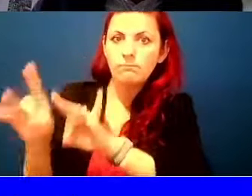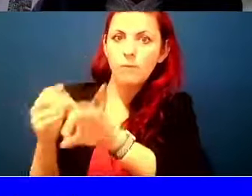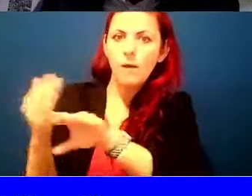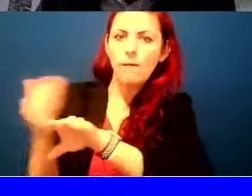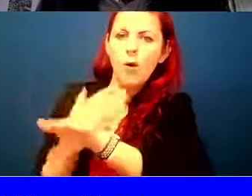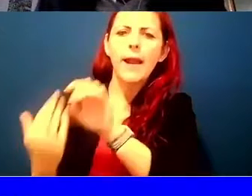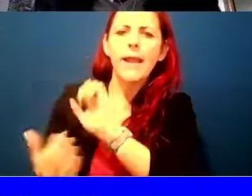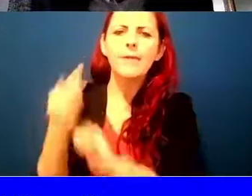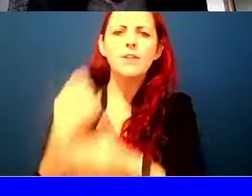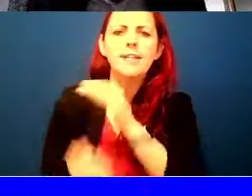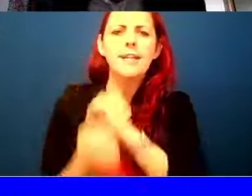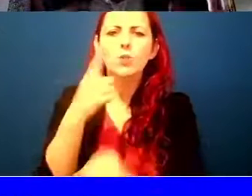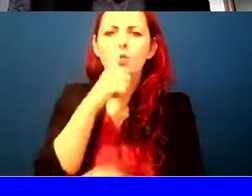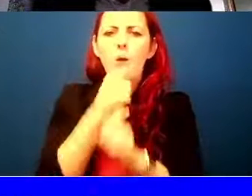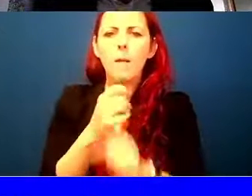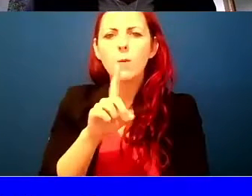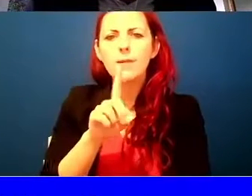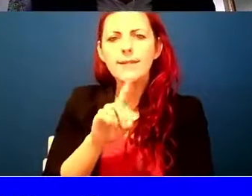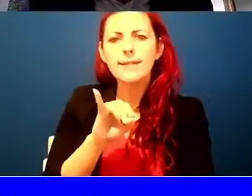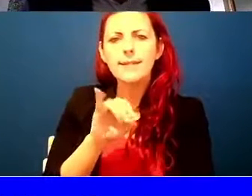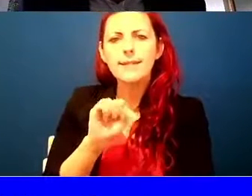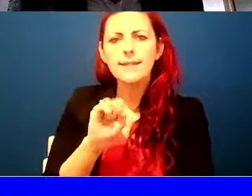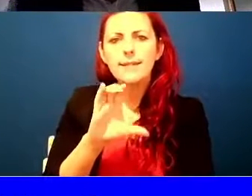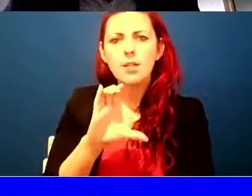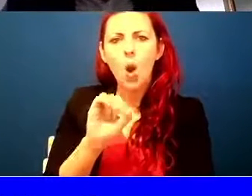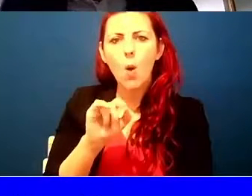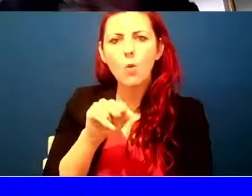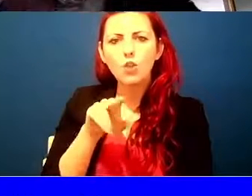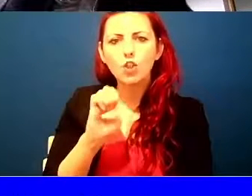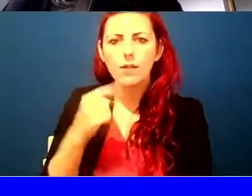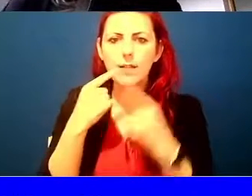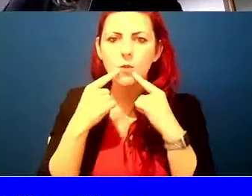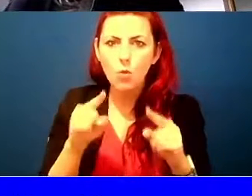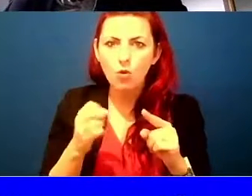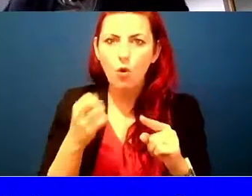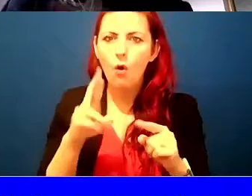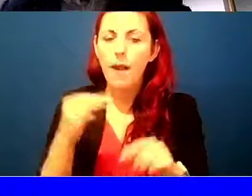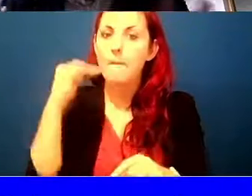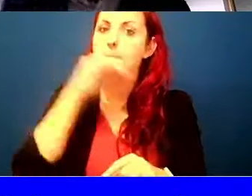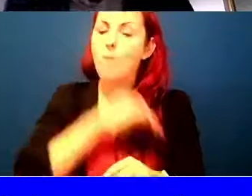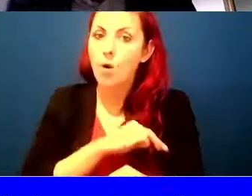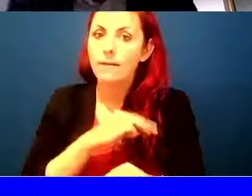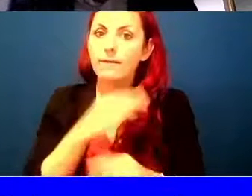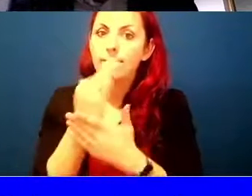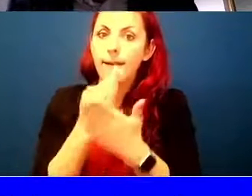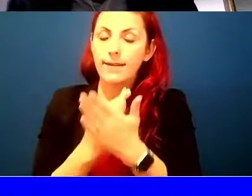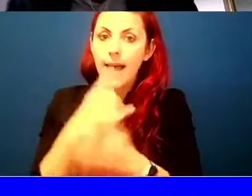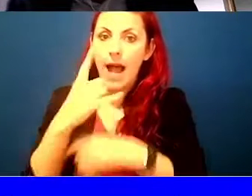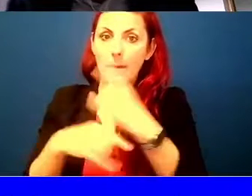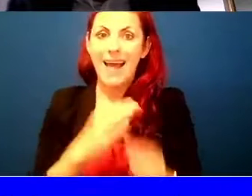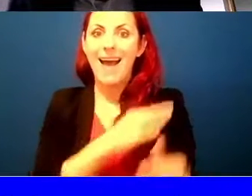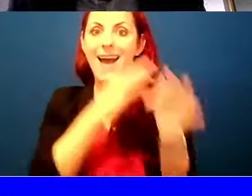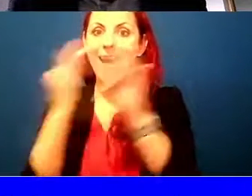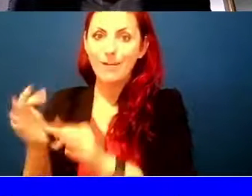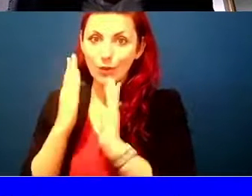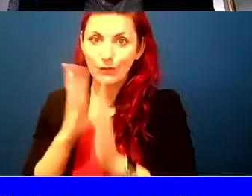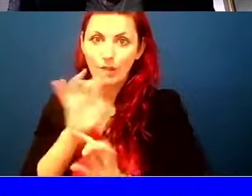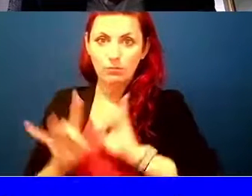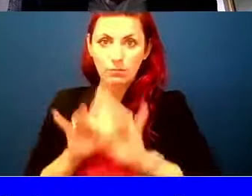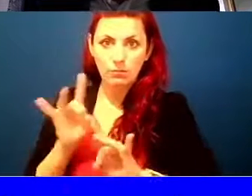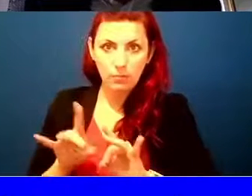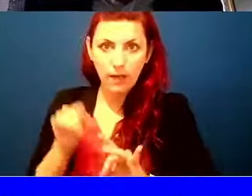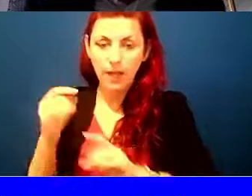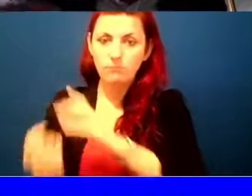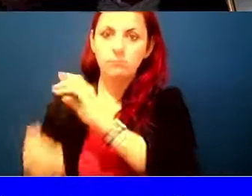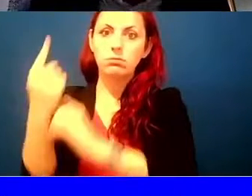disclosure, latent disclosure, so some really important fact comes to light later, after that cross-examination has occurred, you would